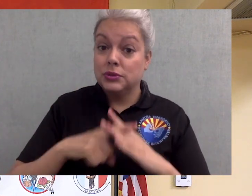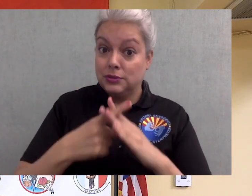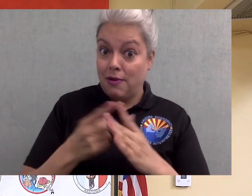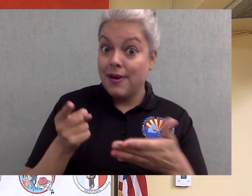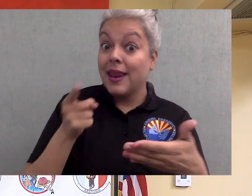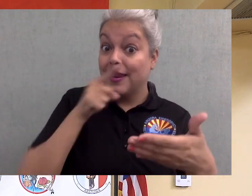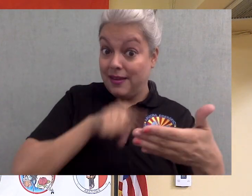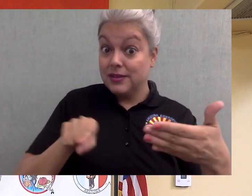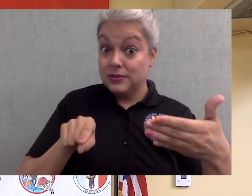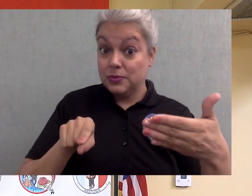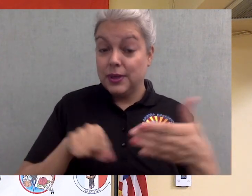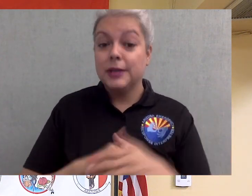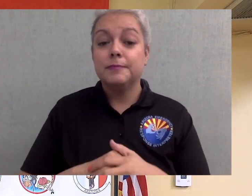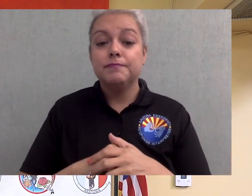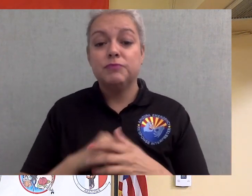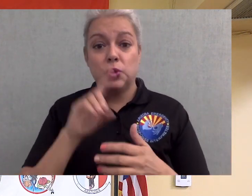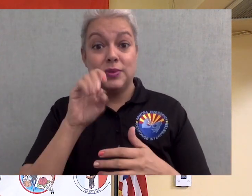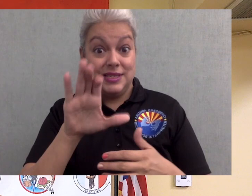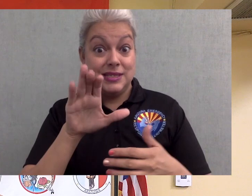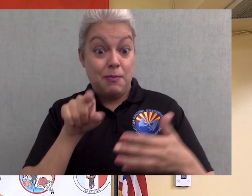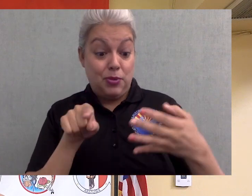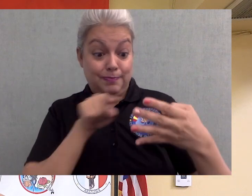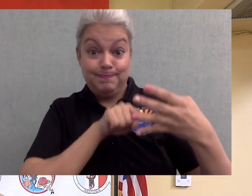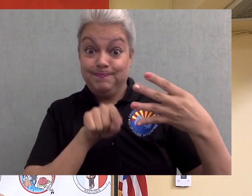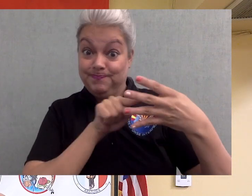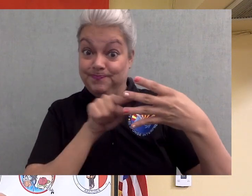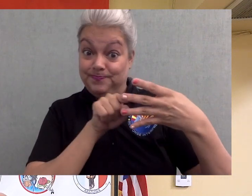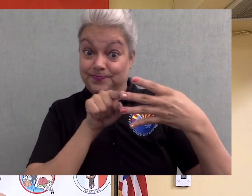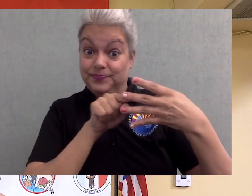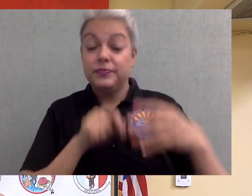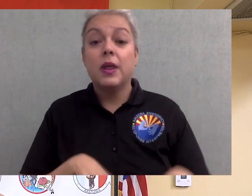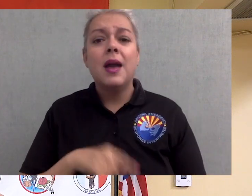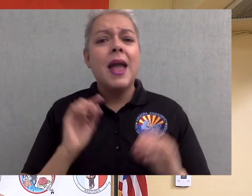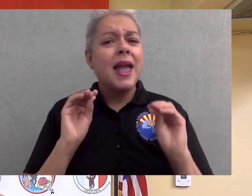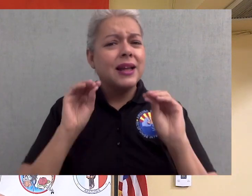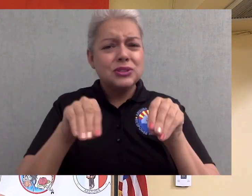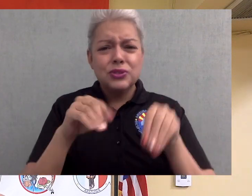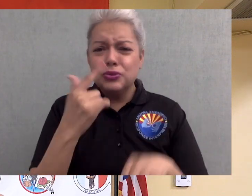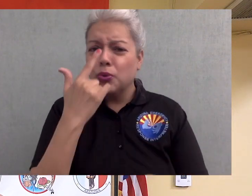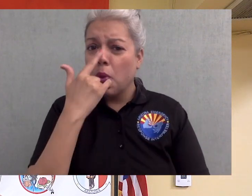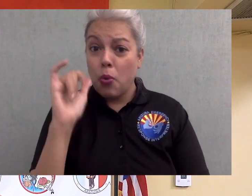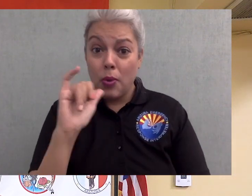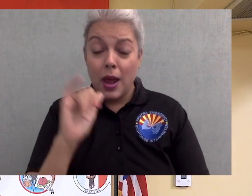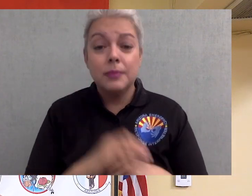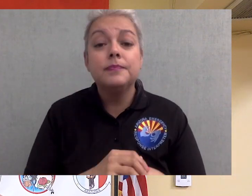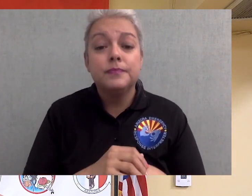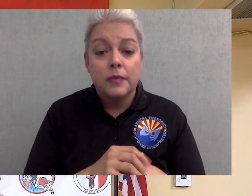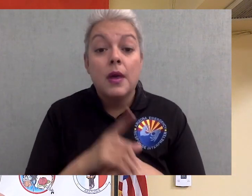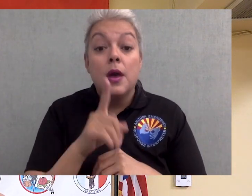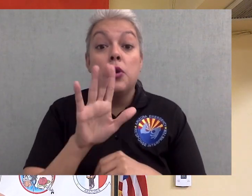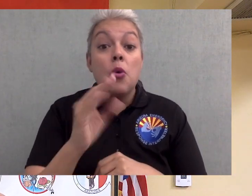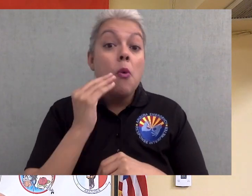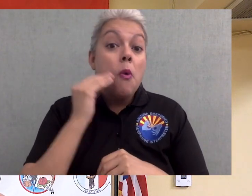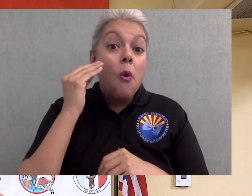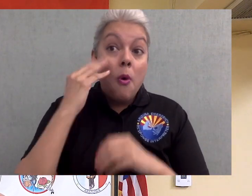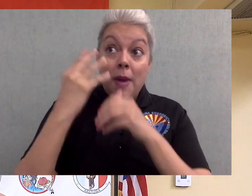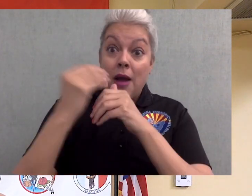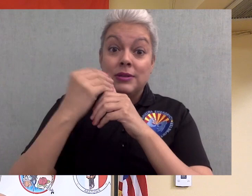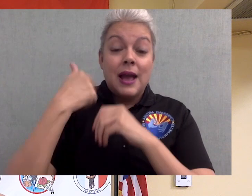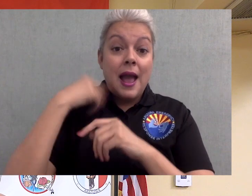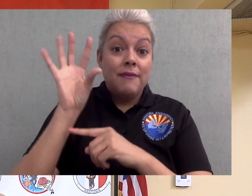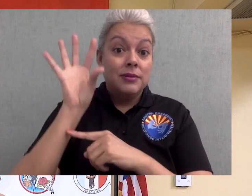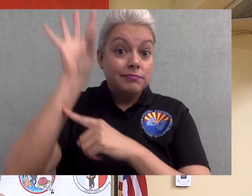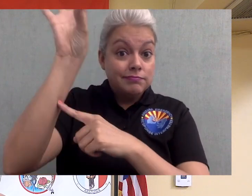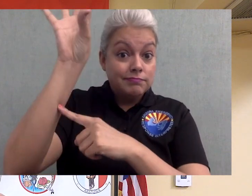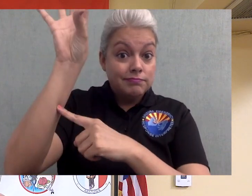and during December. And what the installation consists of is a small antenna outside the residence, the building,